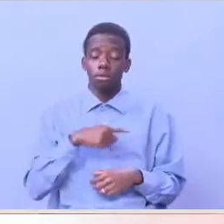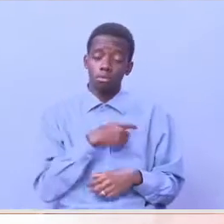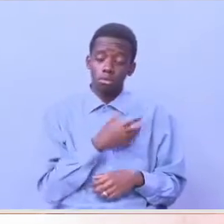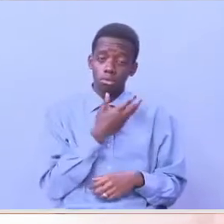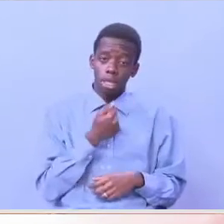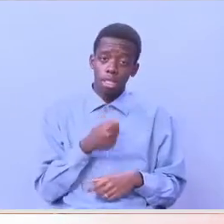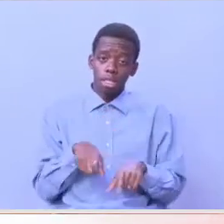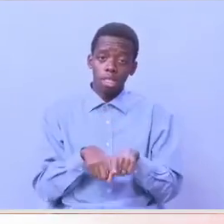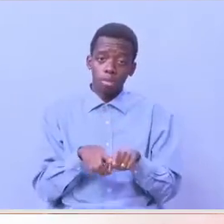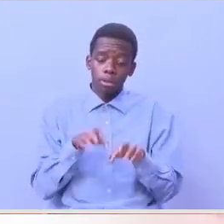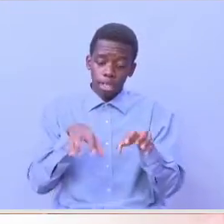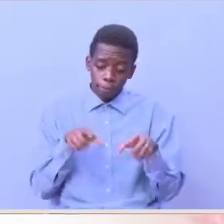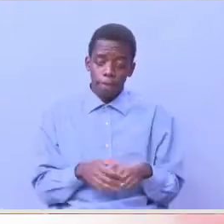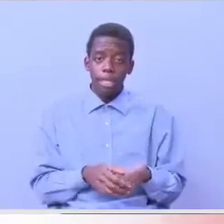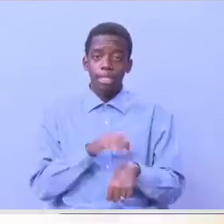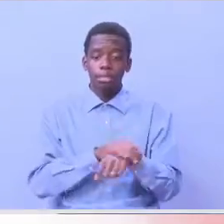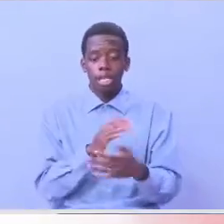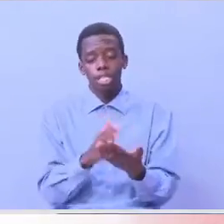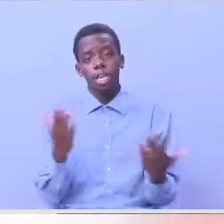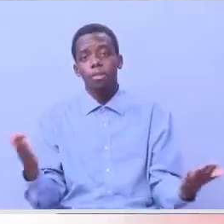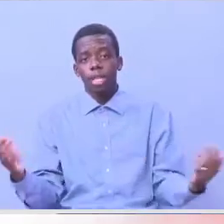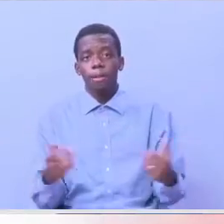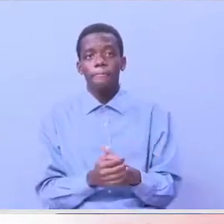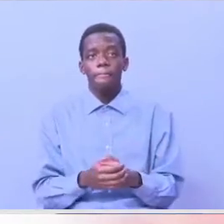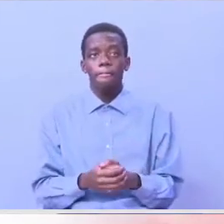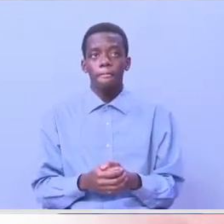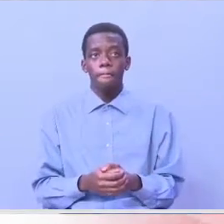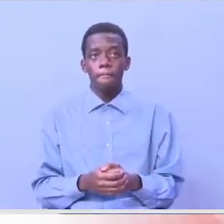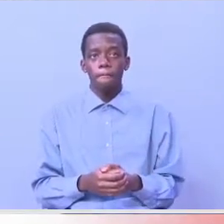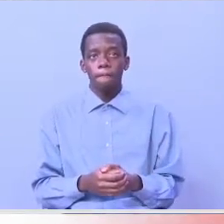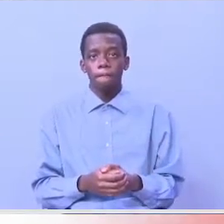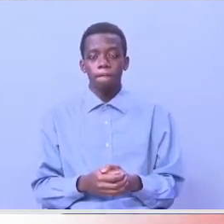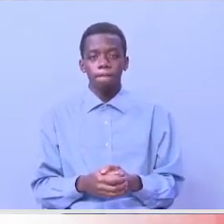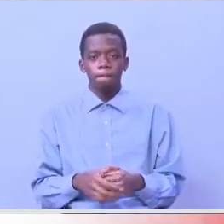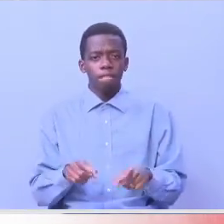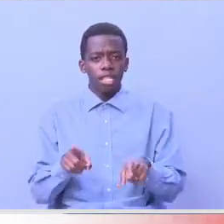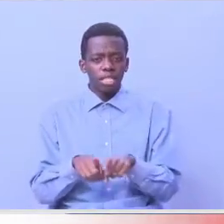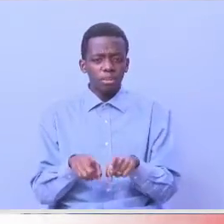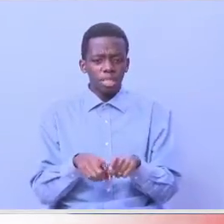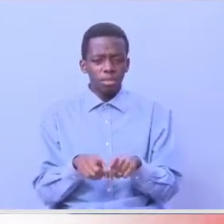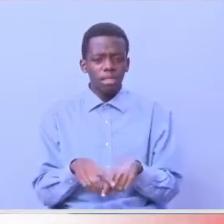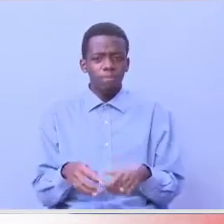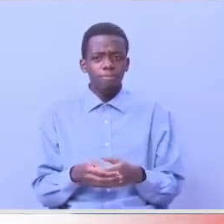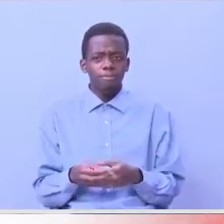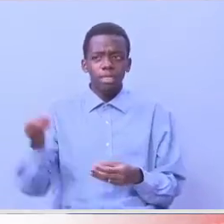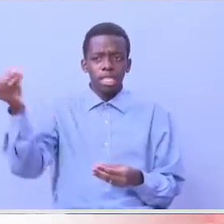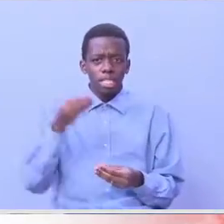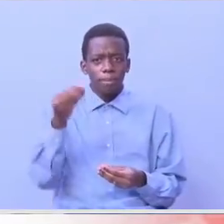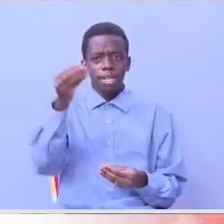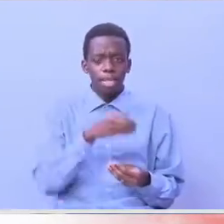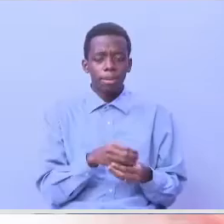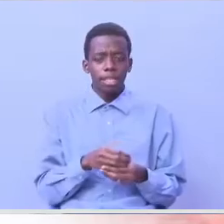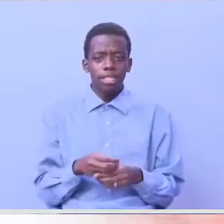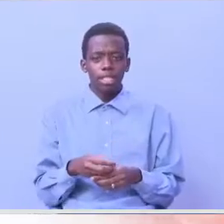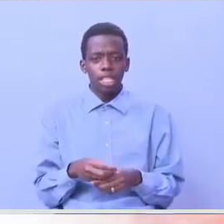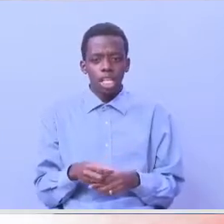Kuna standard ya gunia kupima viazi. Kuna circular ilikuwa imetoka kwa wale wangwana wananunua viazi hapa. Kuna ile gunia ndogo ya Jubilee.